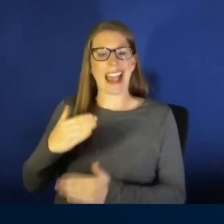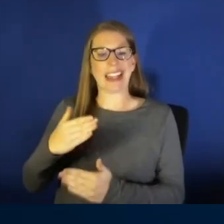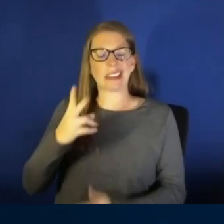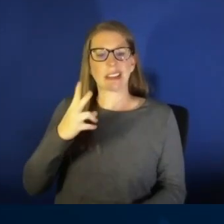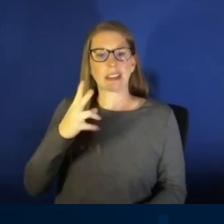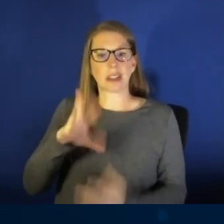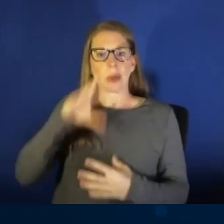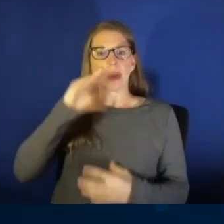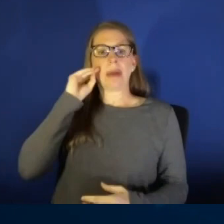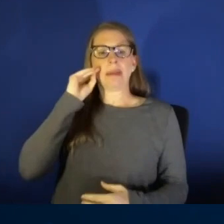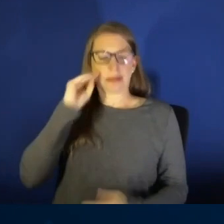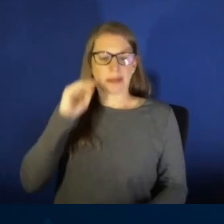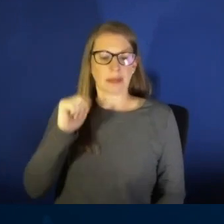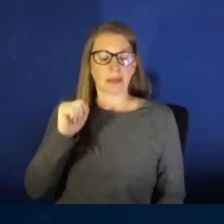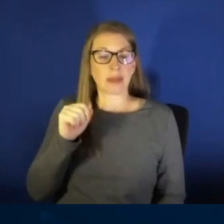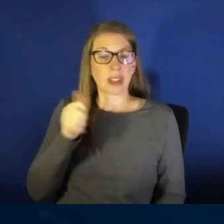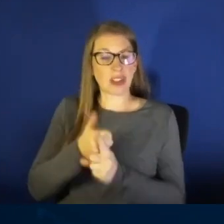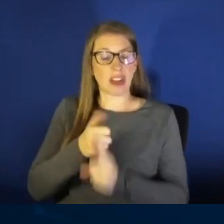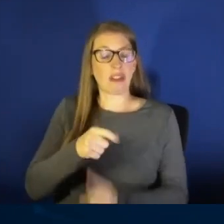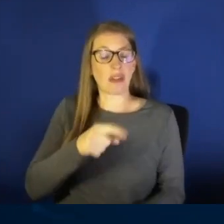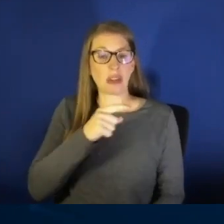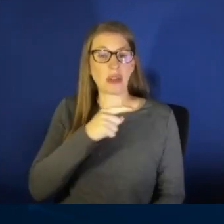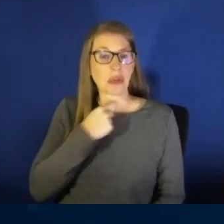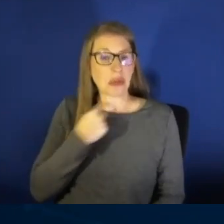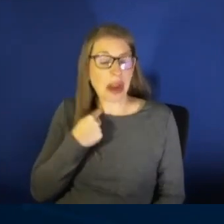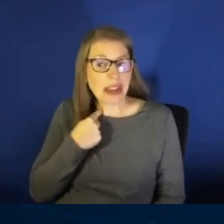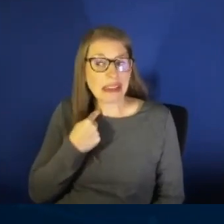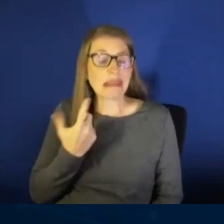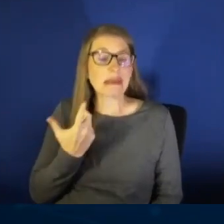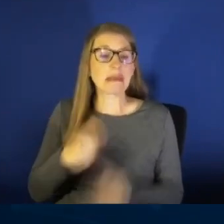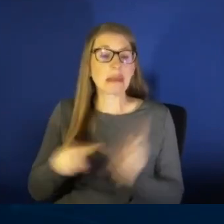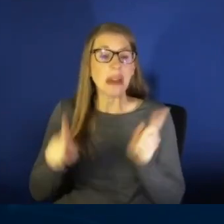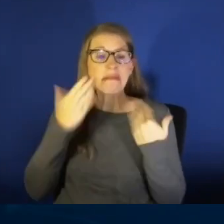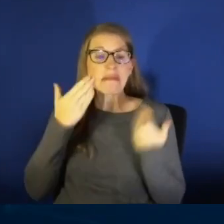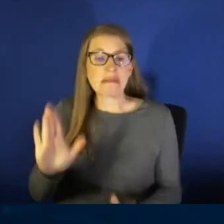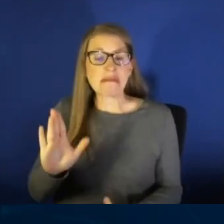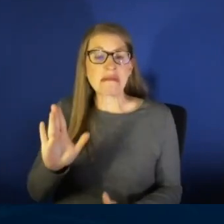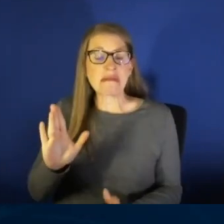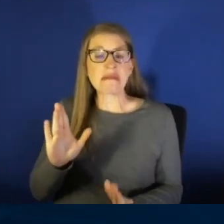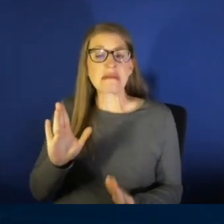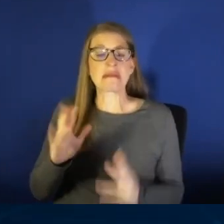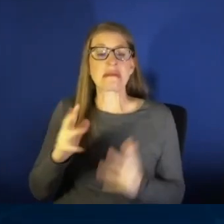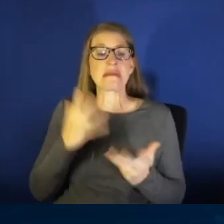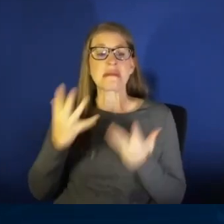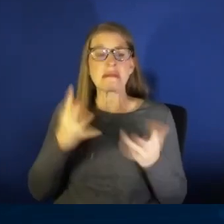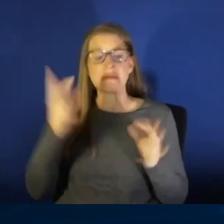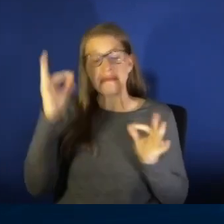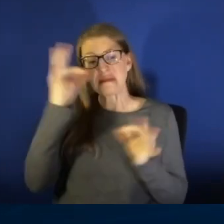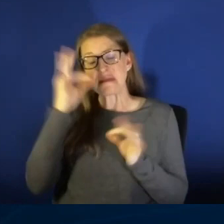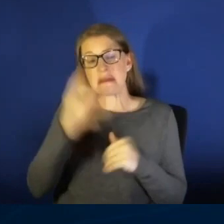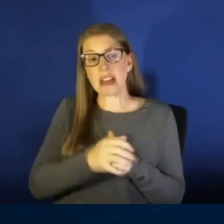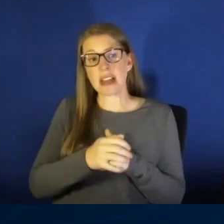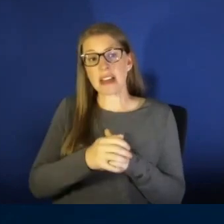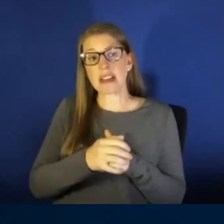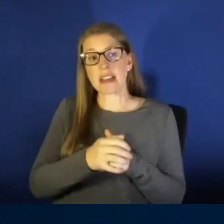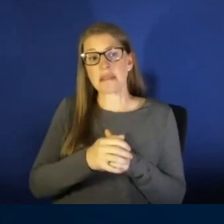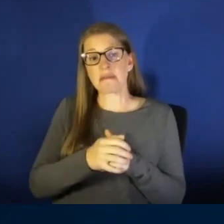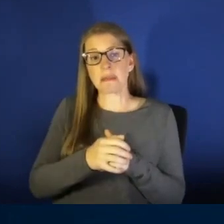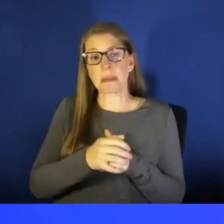Are you at risk and maybe not know it? How at risk, Dr. V, is someone who grew up in a house with smokers? I know I